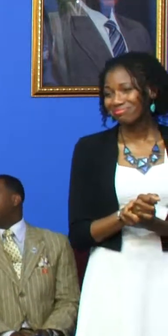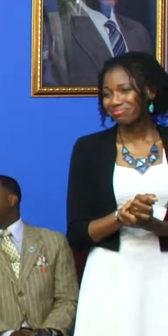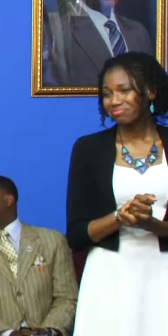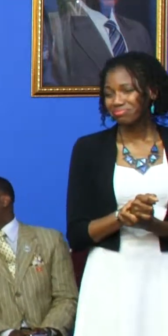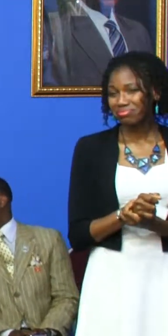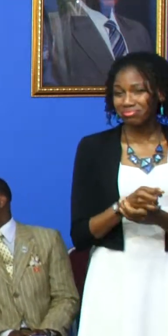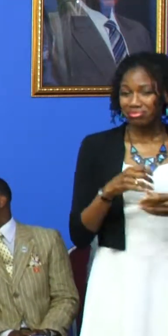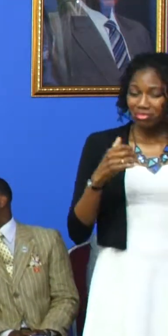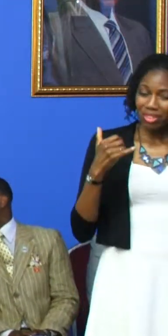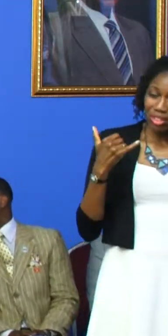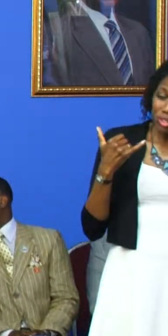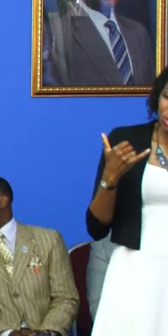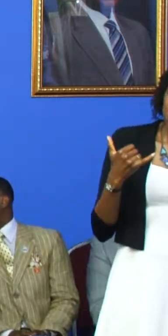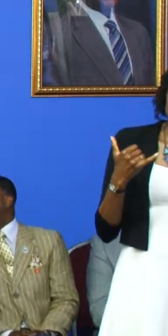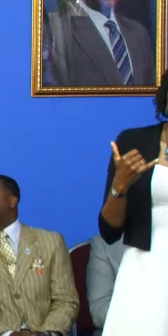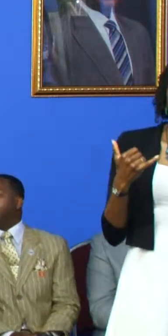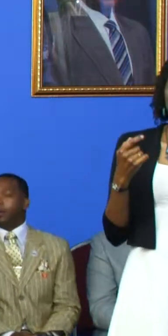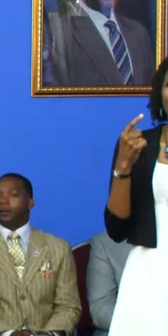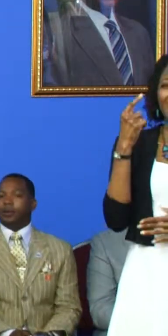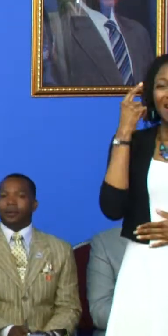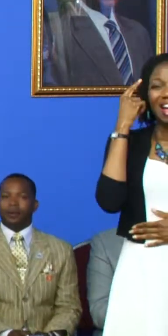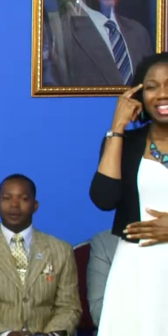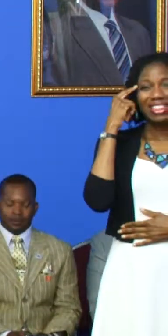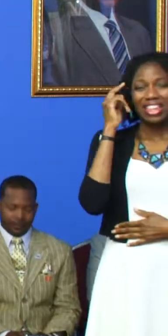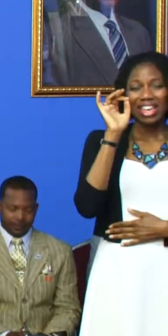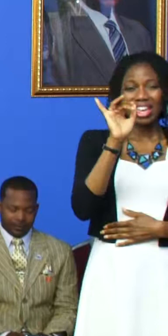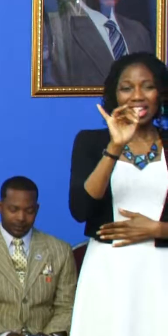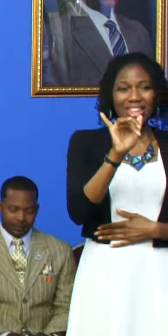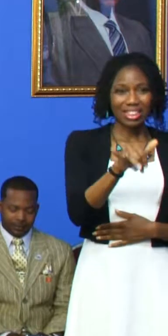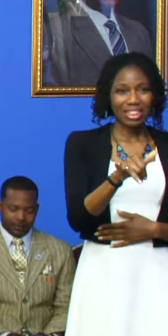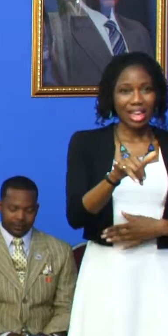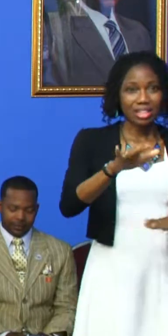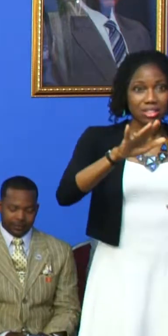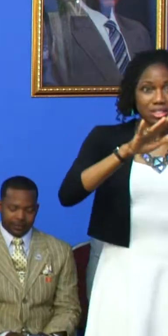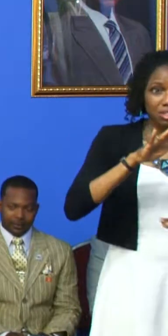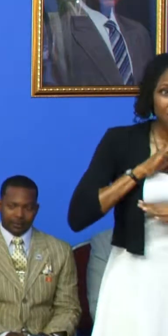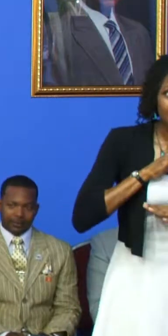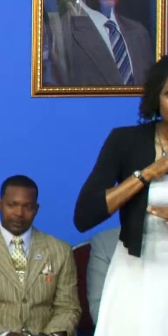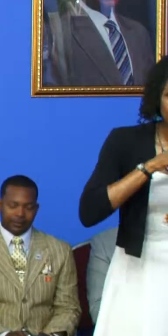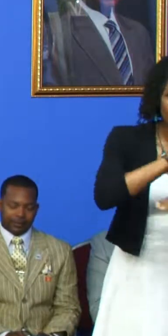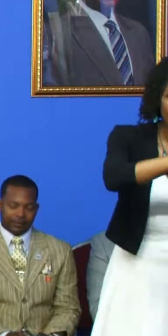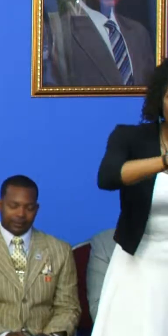So I think that satisfies everybody.